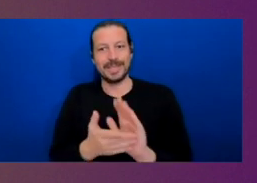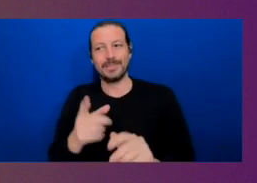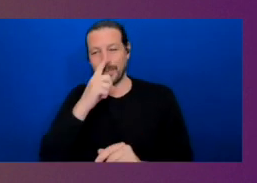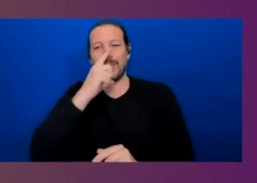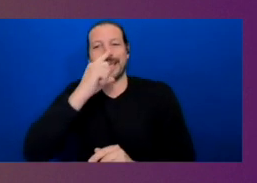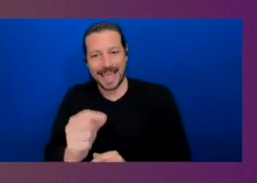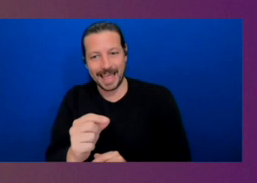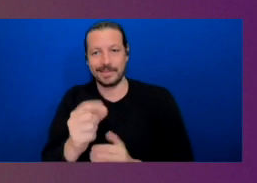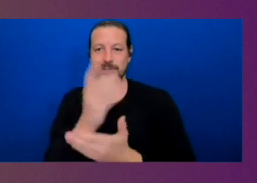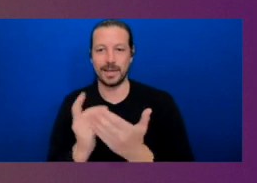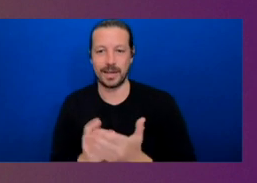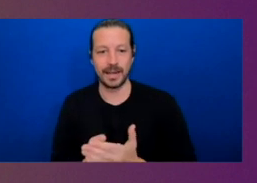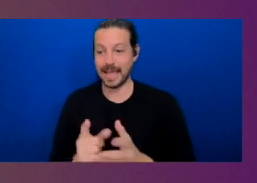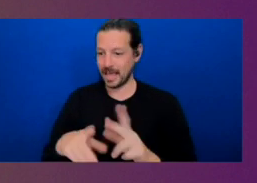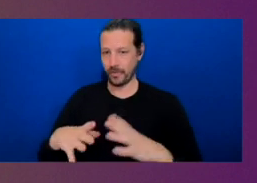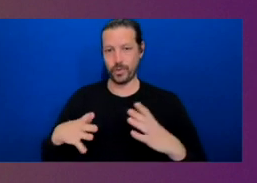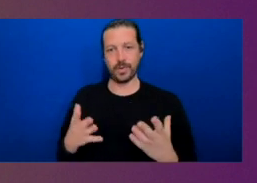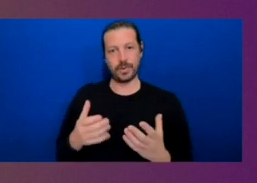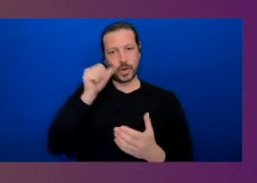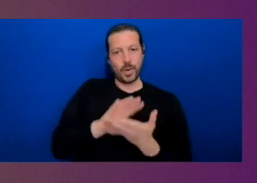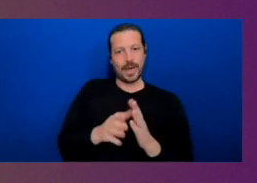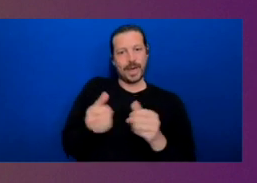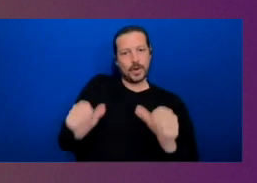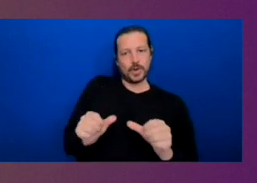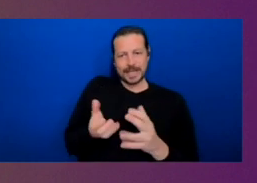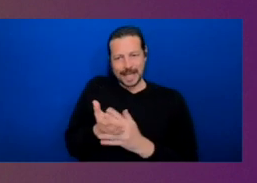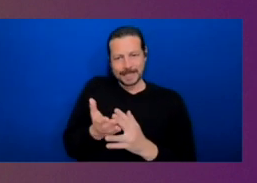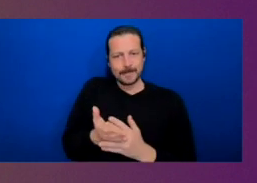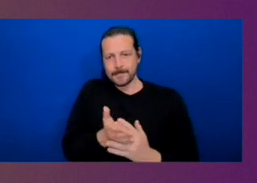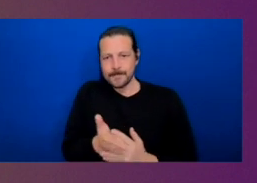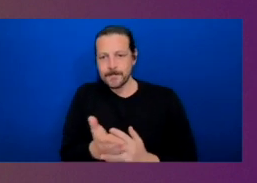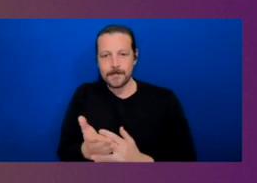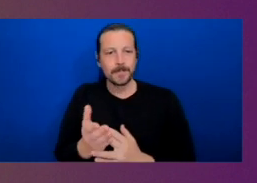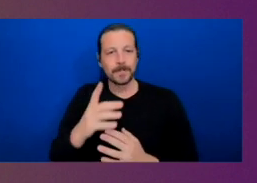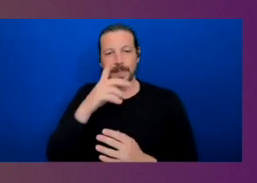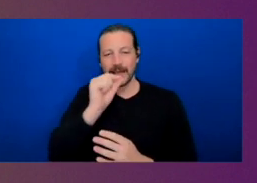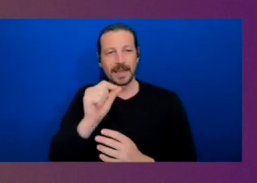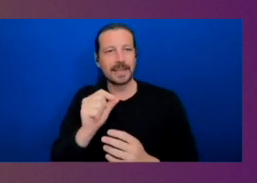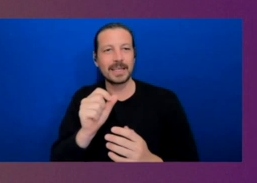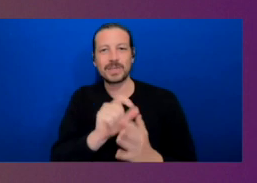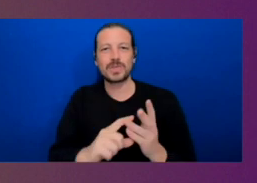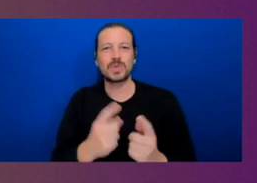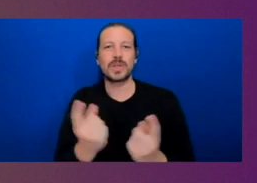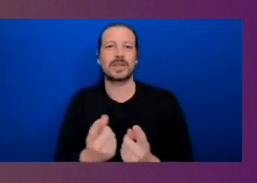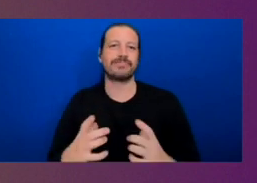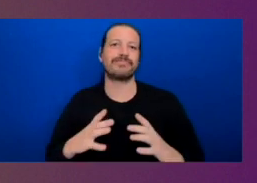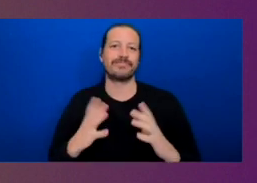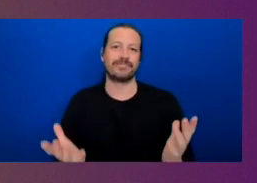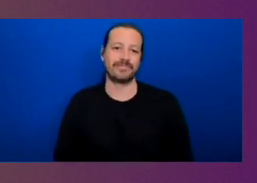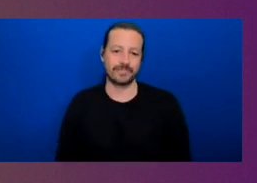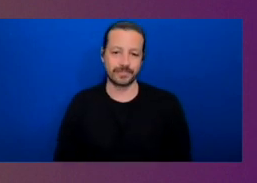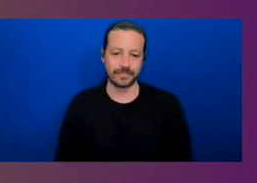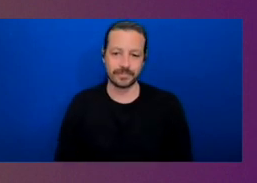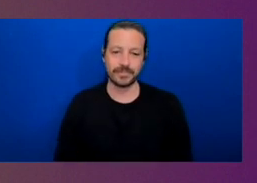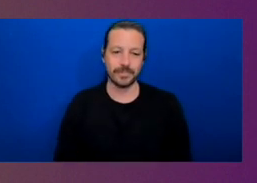is intuitive to them, and also to be able to reach to experiences more easily that are not intuitive to them. Yeah, I